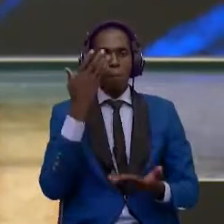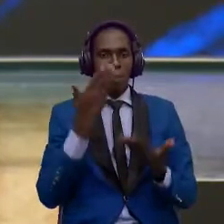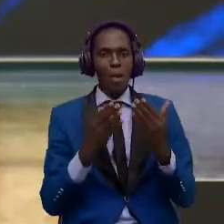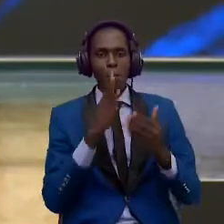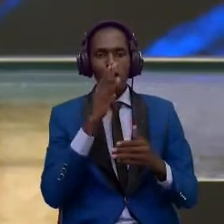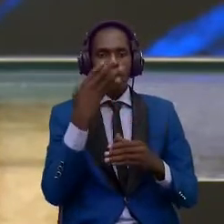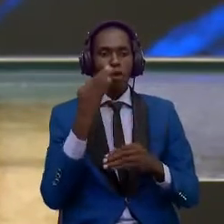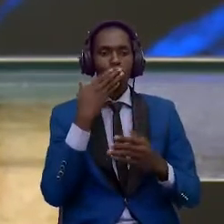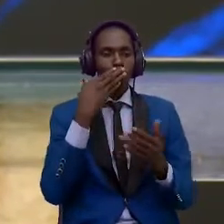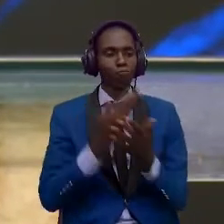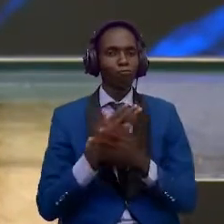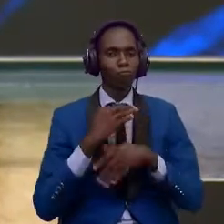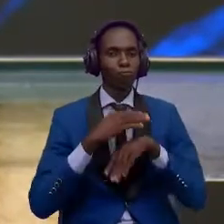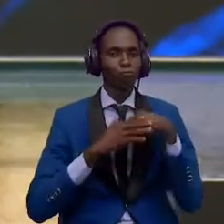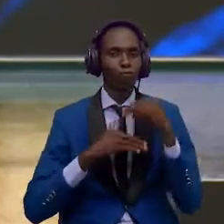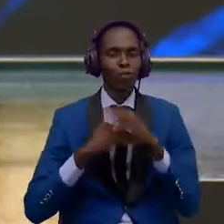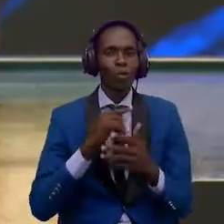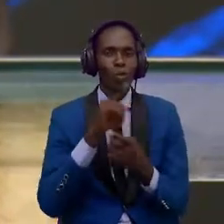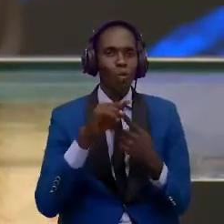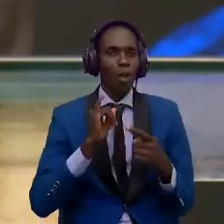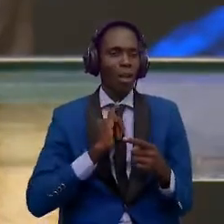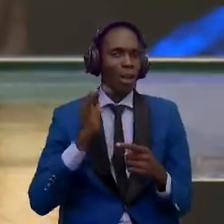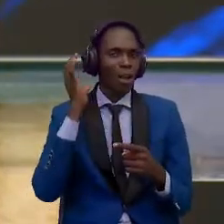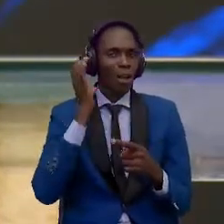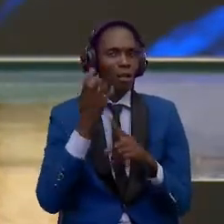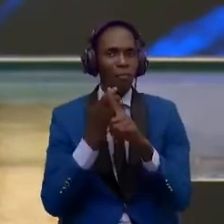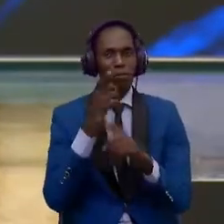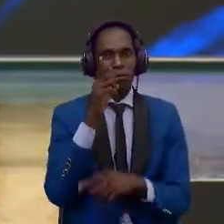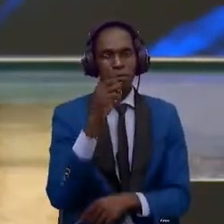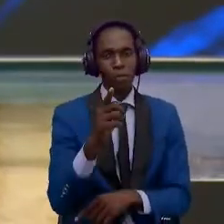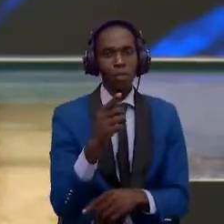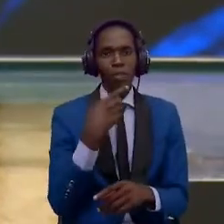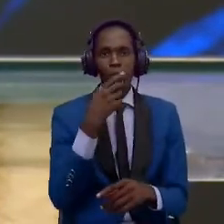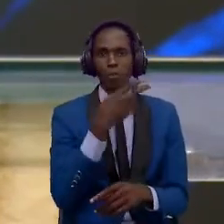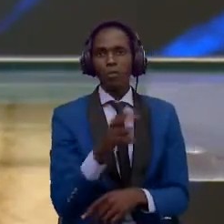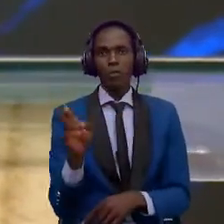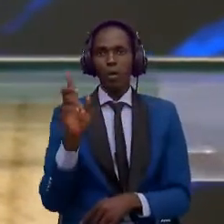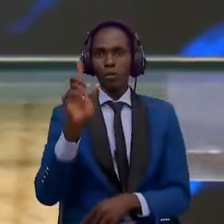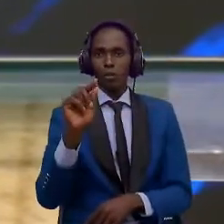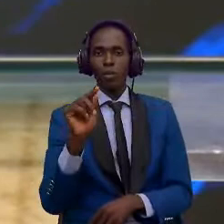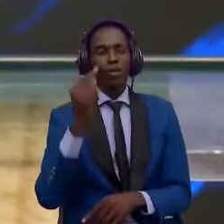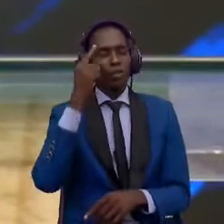know your stage. In verse 20, it says, for I have no man